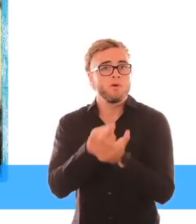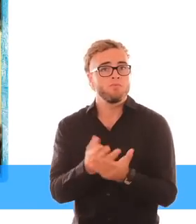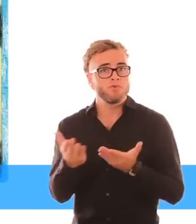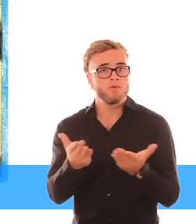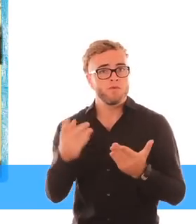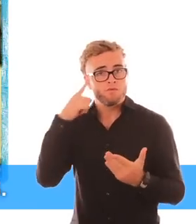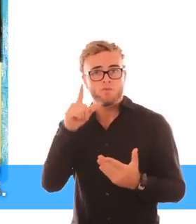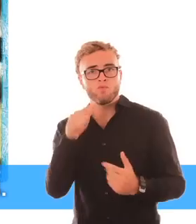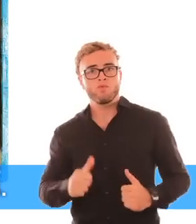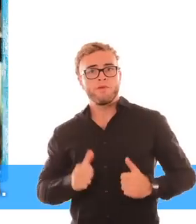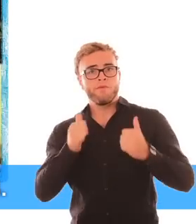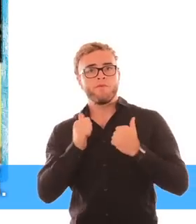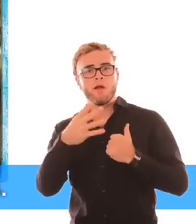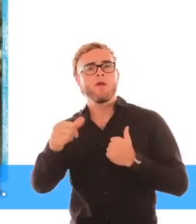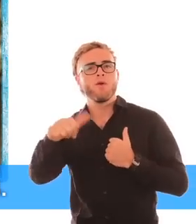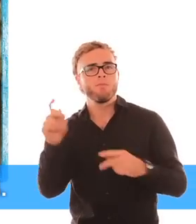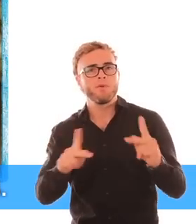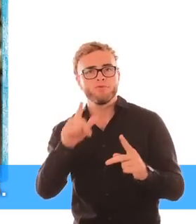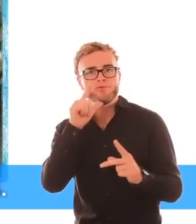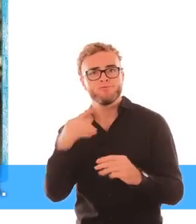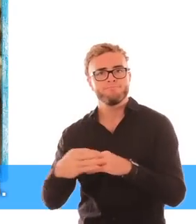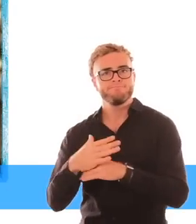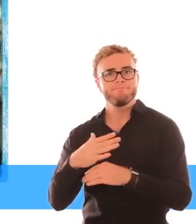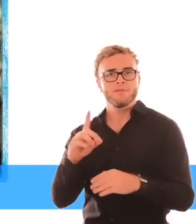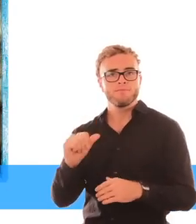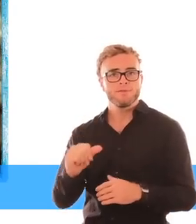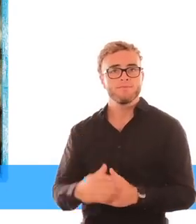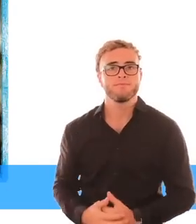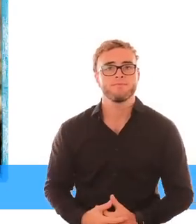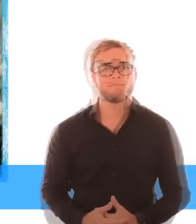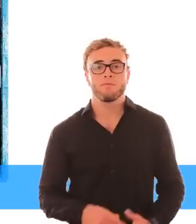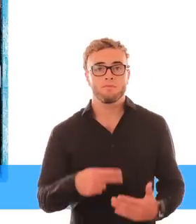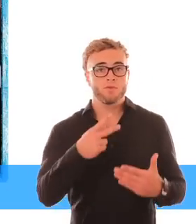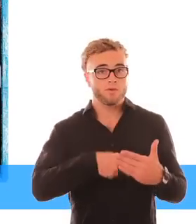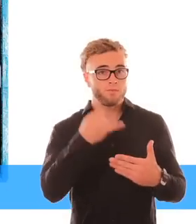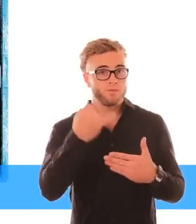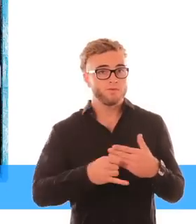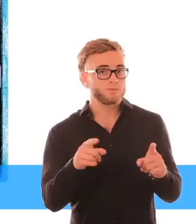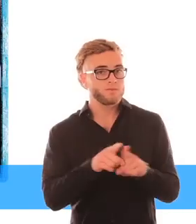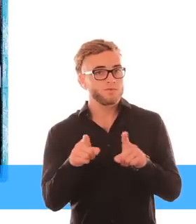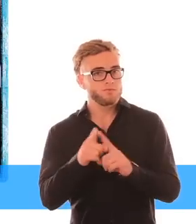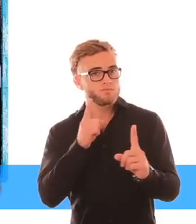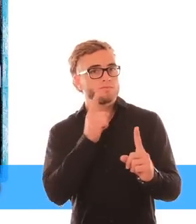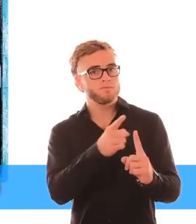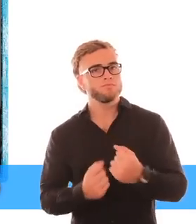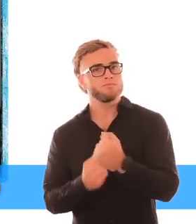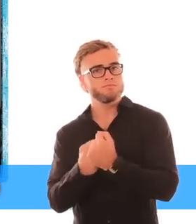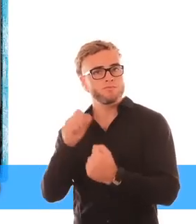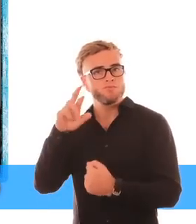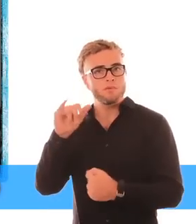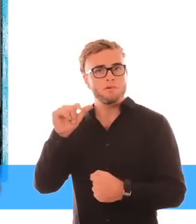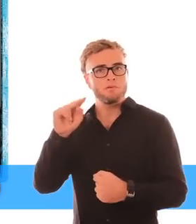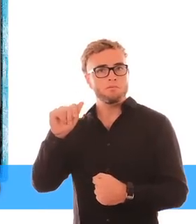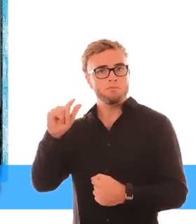services to survivors and other persons with disabilities. The project also aims at advocating the government of Sri Lanka to